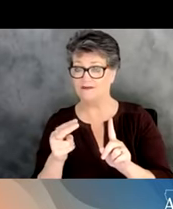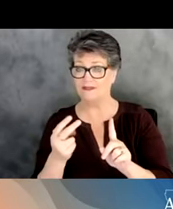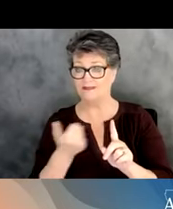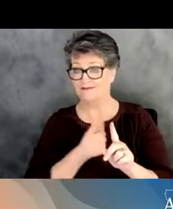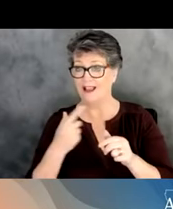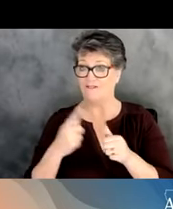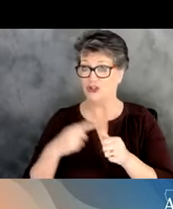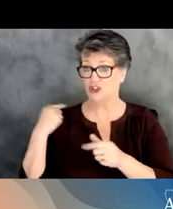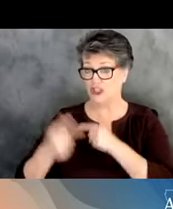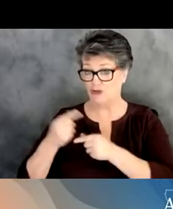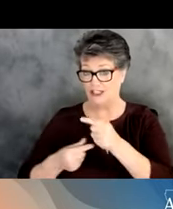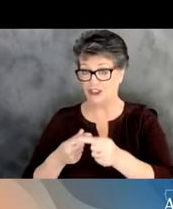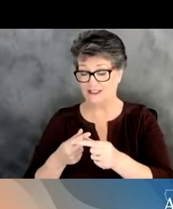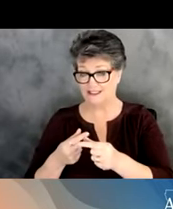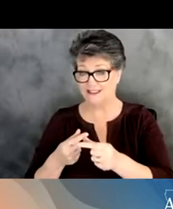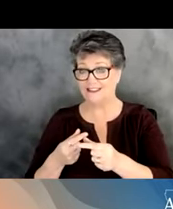generation,